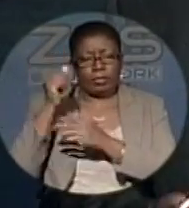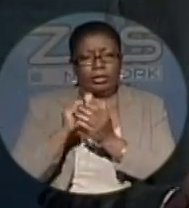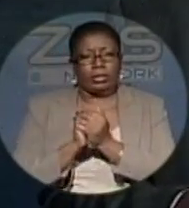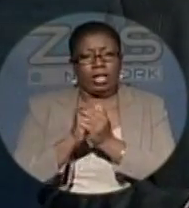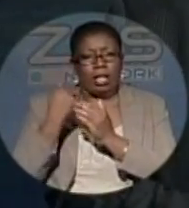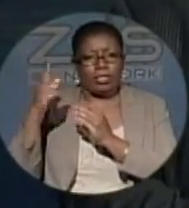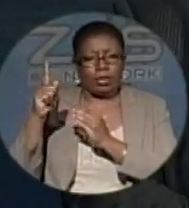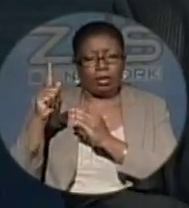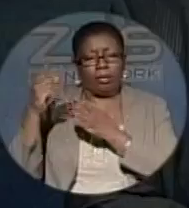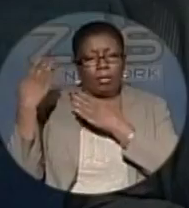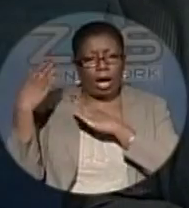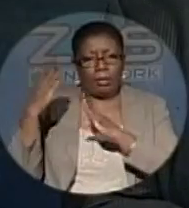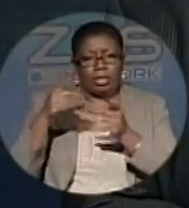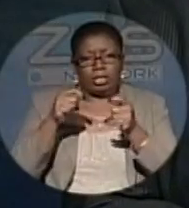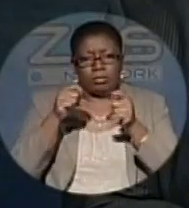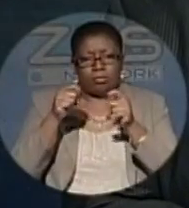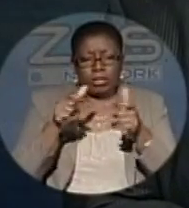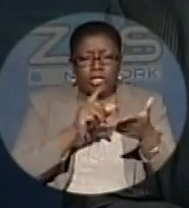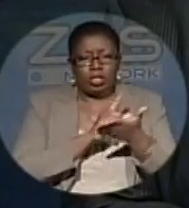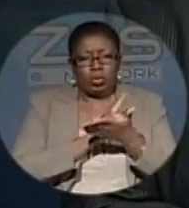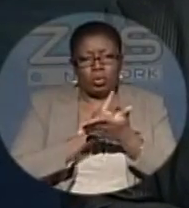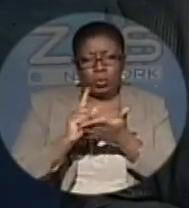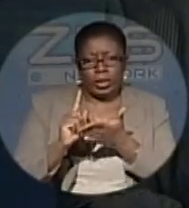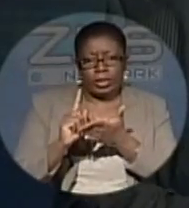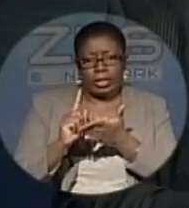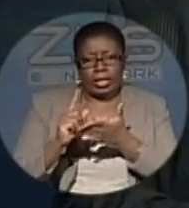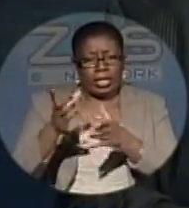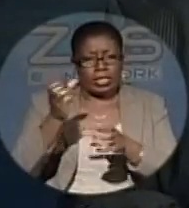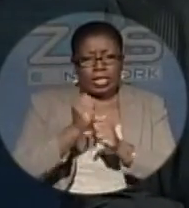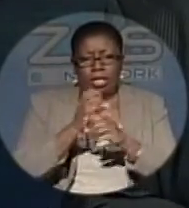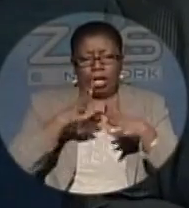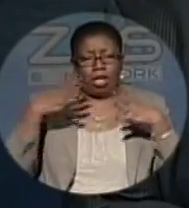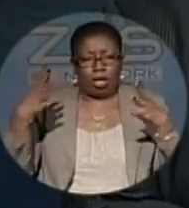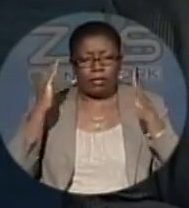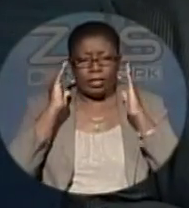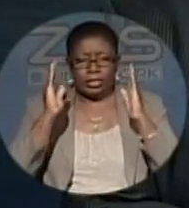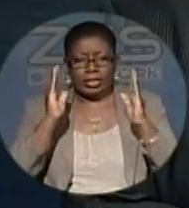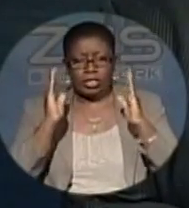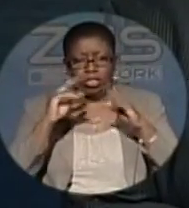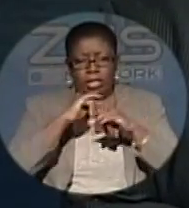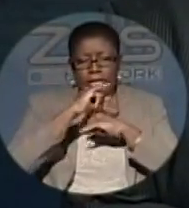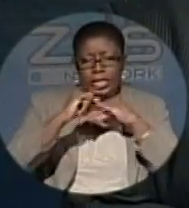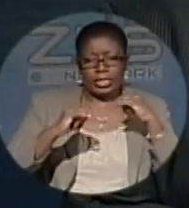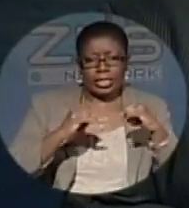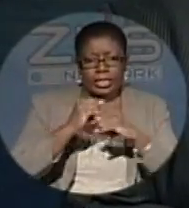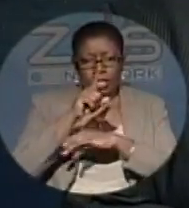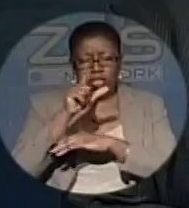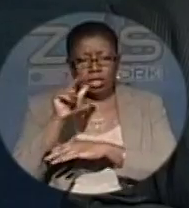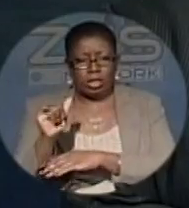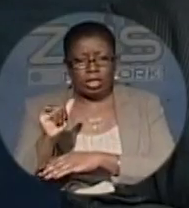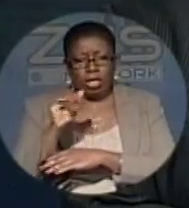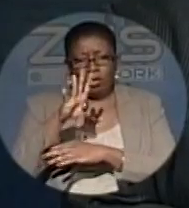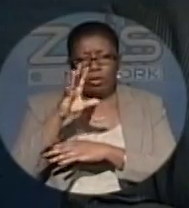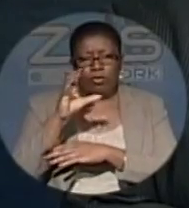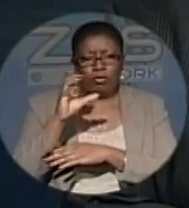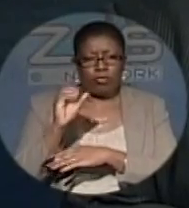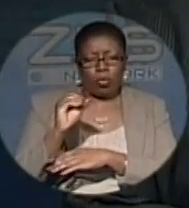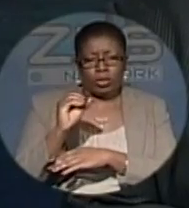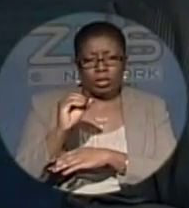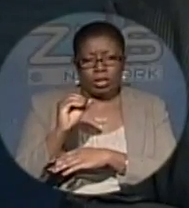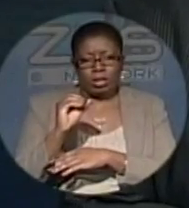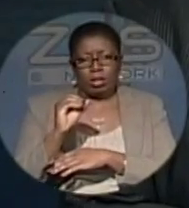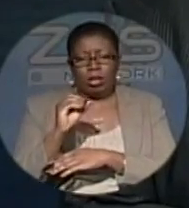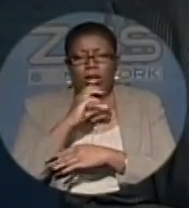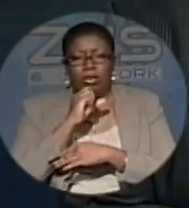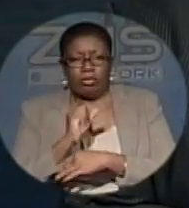Bahamas Speed Week has been getting lots of attention locally and internationally. More than 40 rare and vintage cars valued at millions of